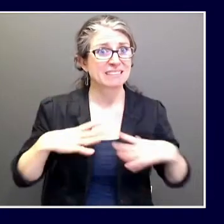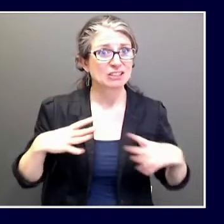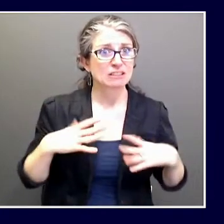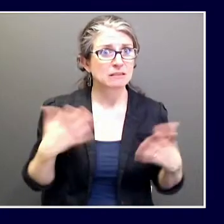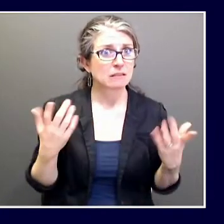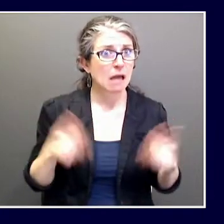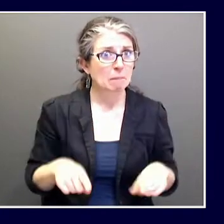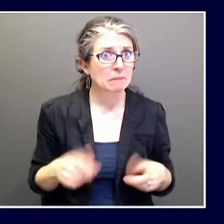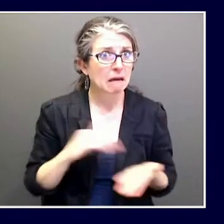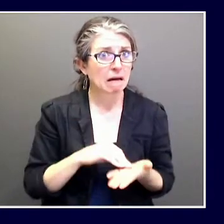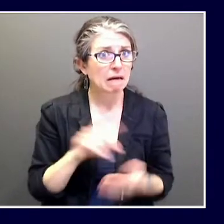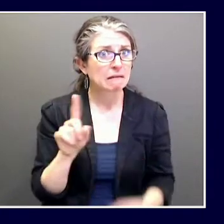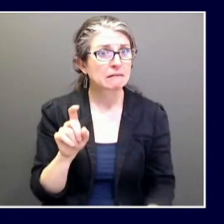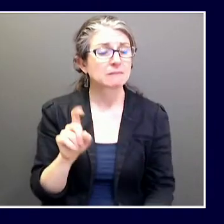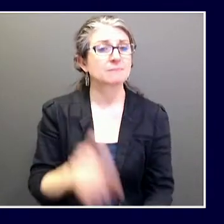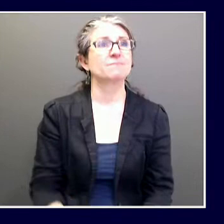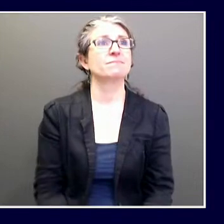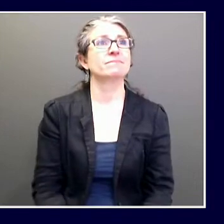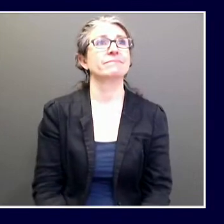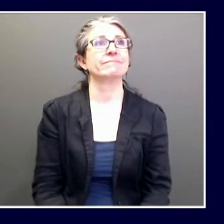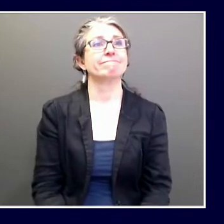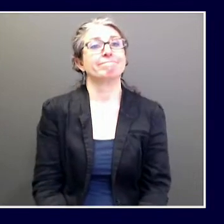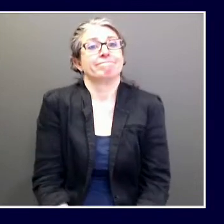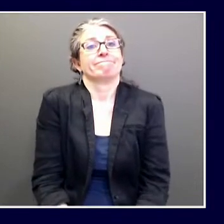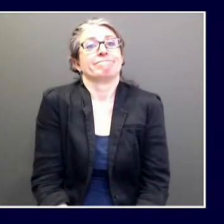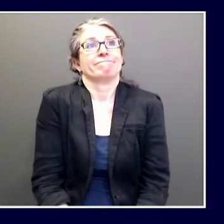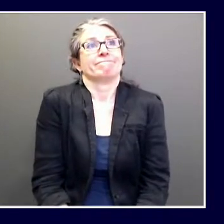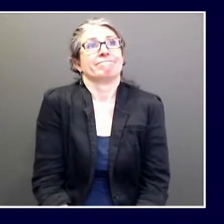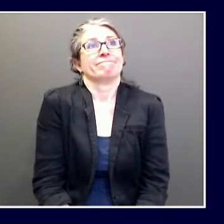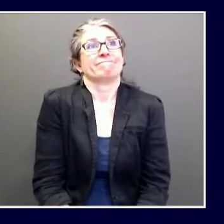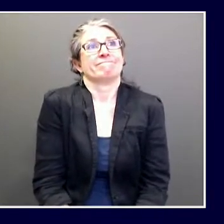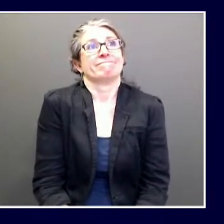in the entire nation believes, that there will be an increase